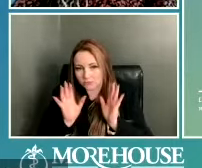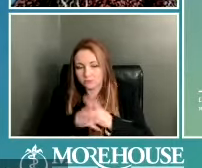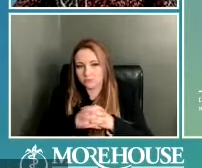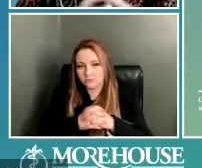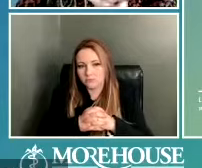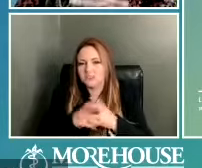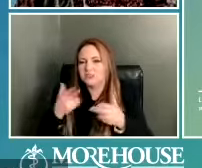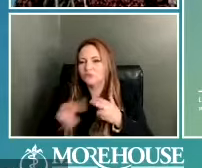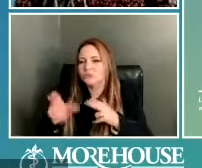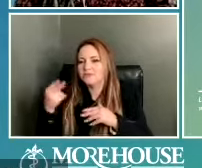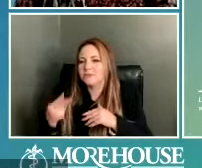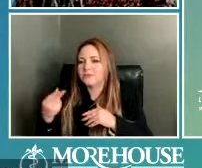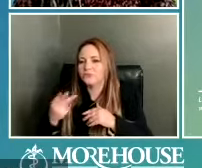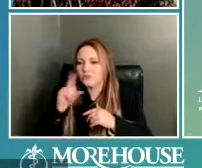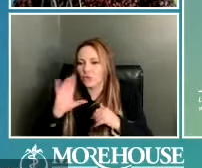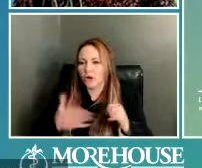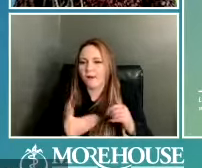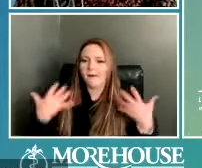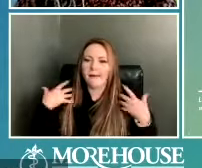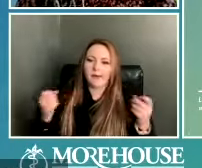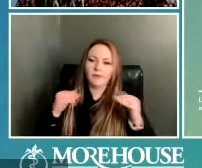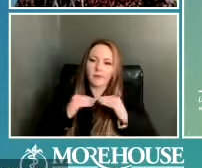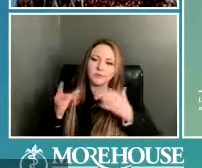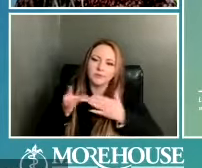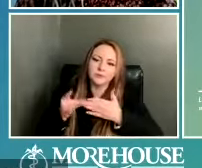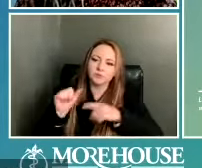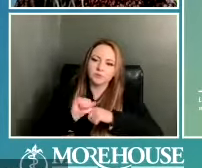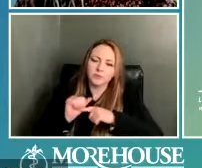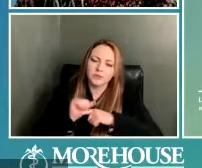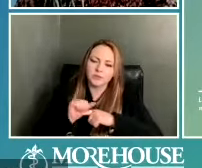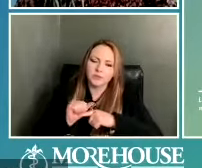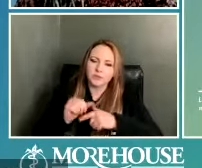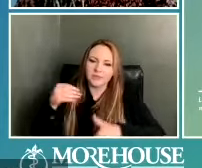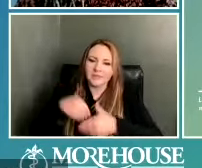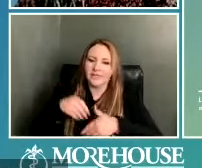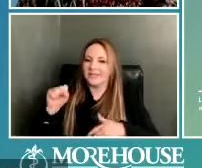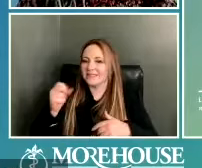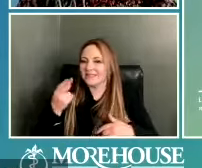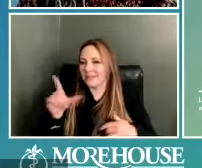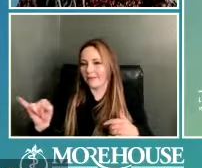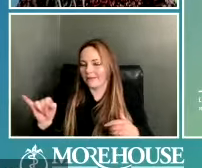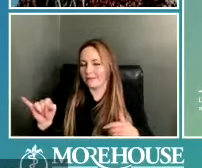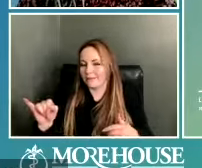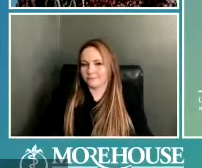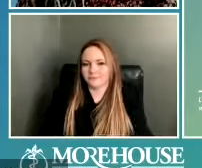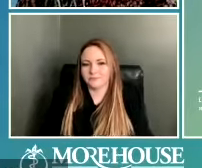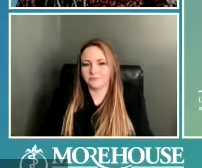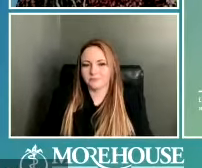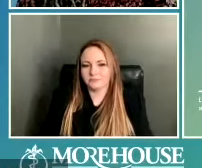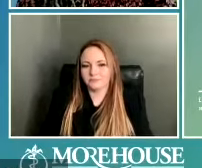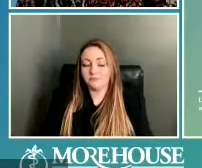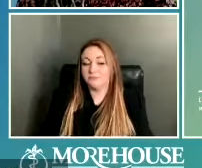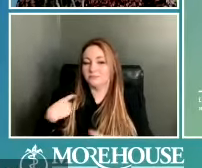Now, a brief history about our health equity leadership training within the Satcher Health Leadership Institute.